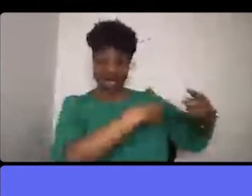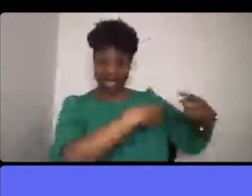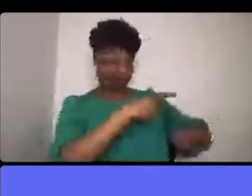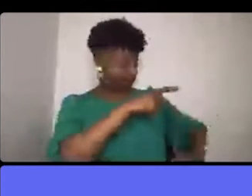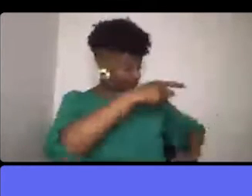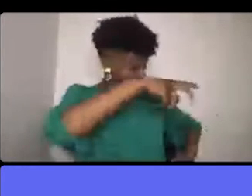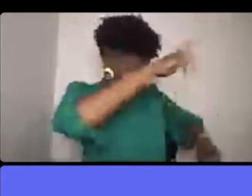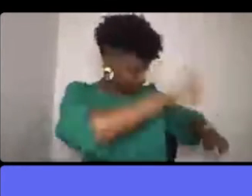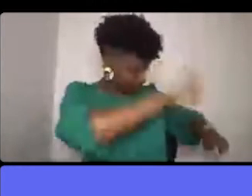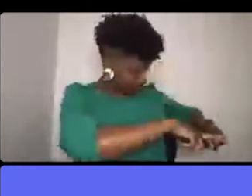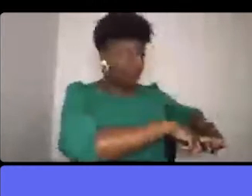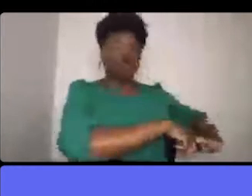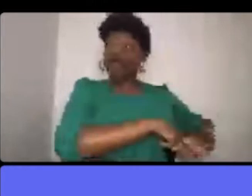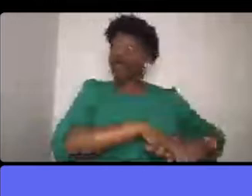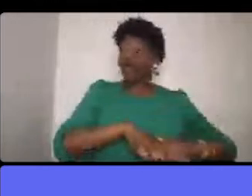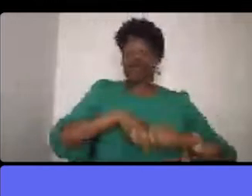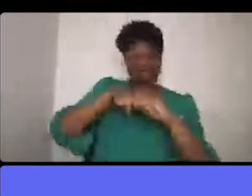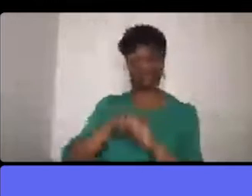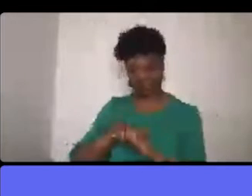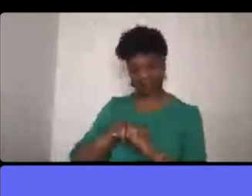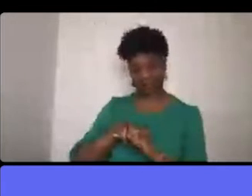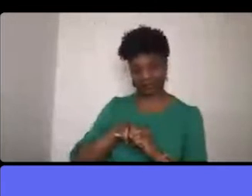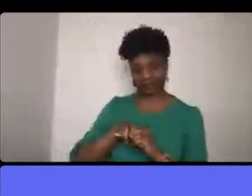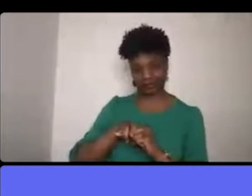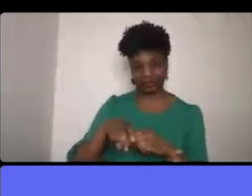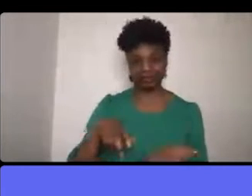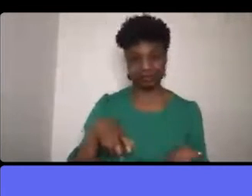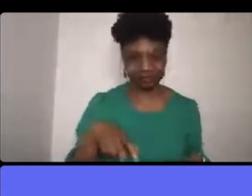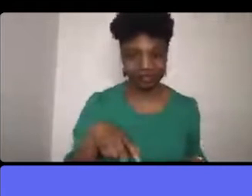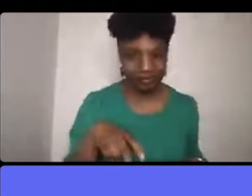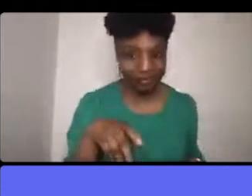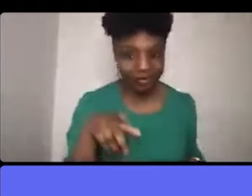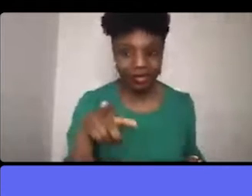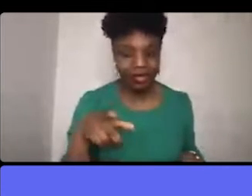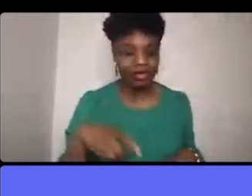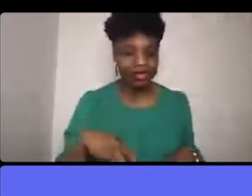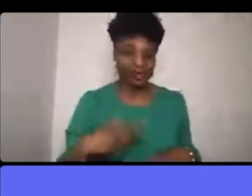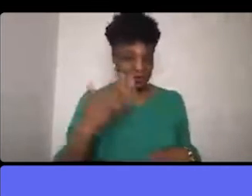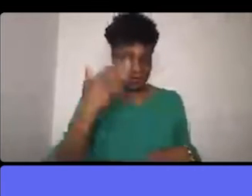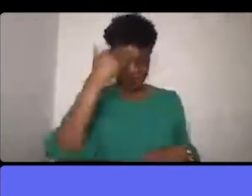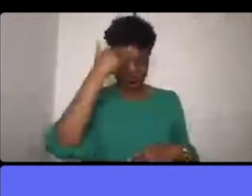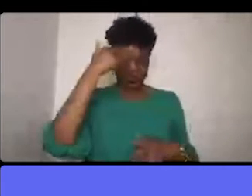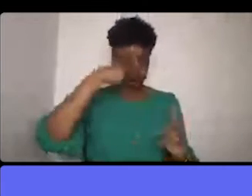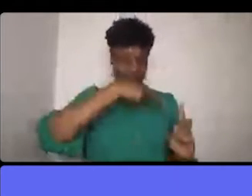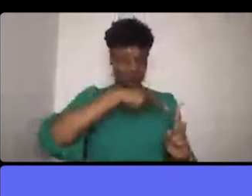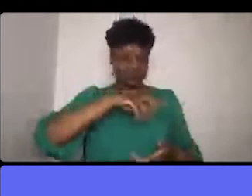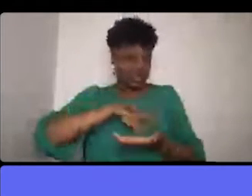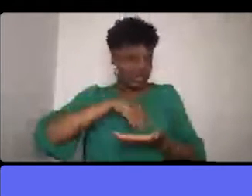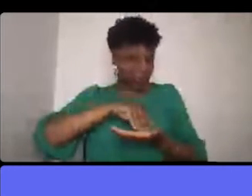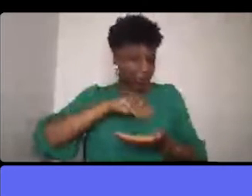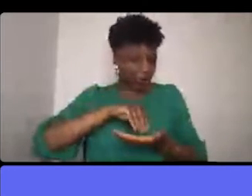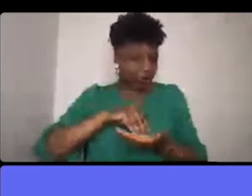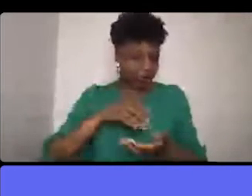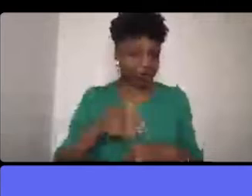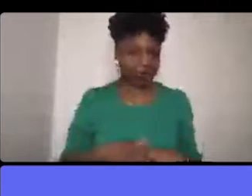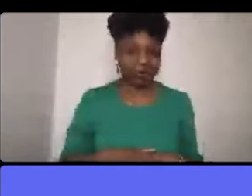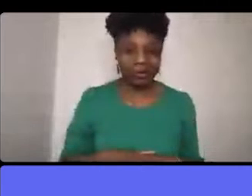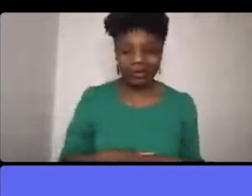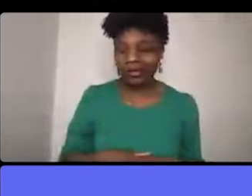I'm not saying that you know exactly what I'm trying to do. Right. You might be trying to eat something, a sandwich, a burger, whatever, and you